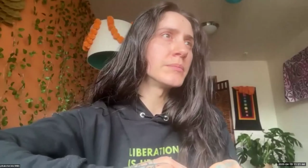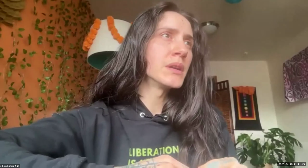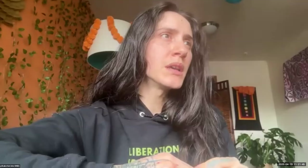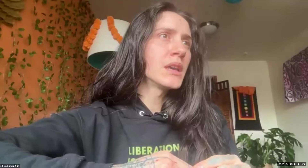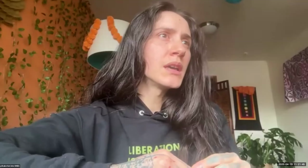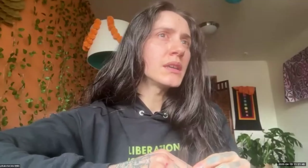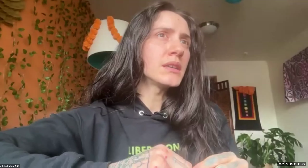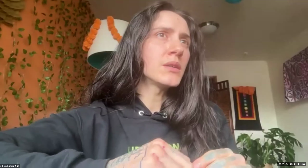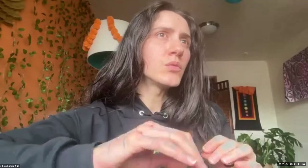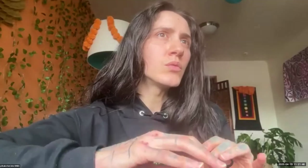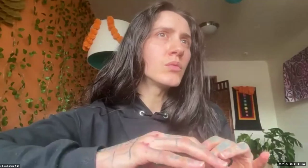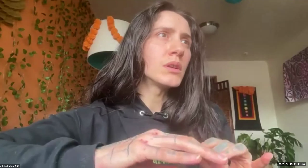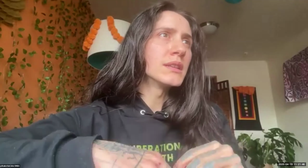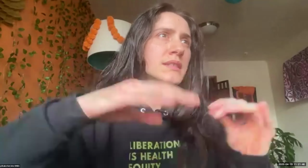well.